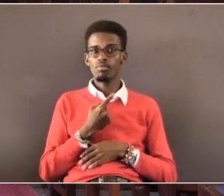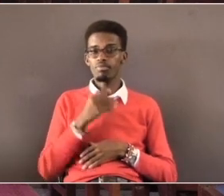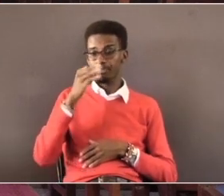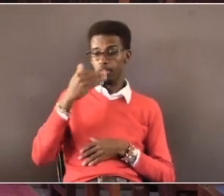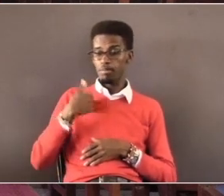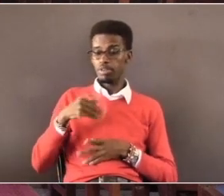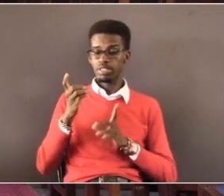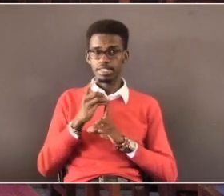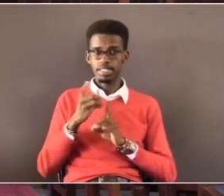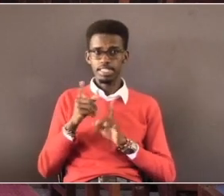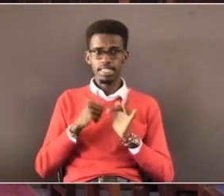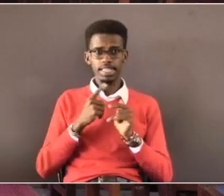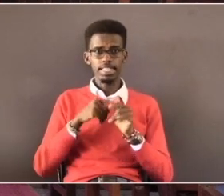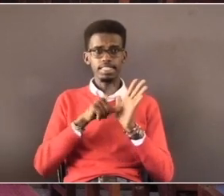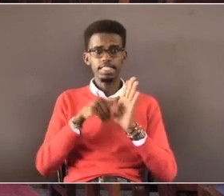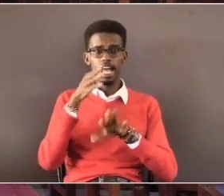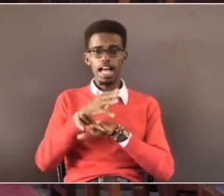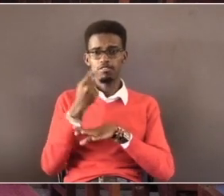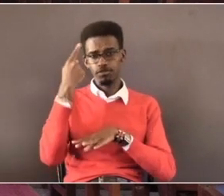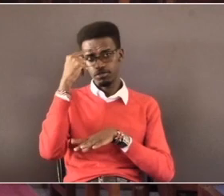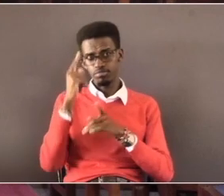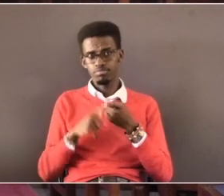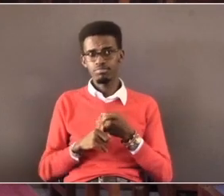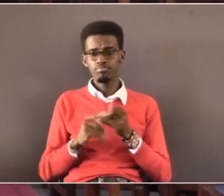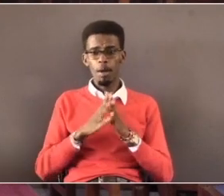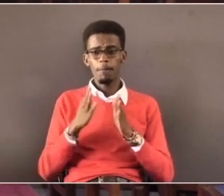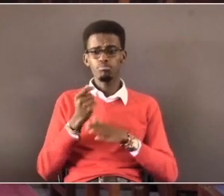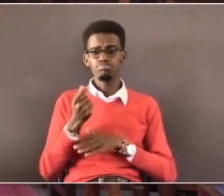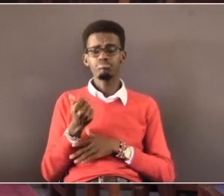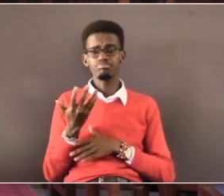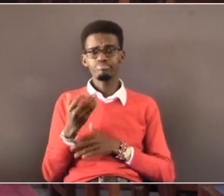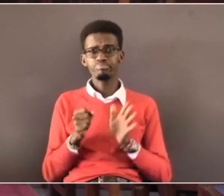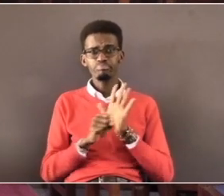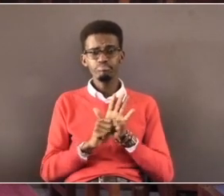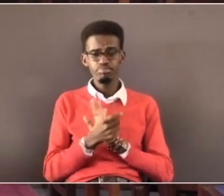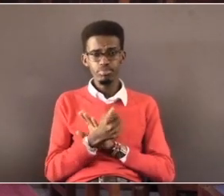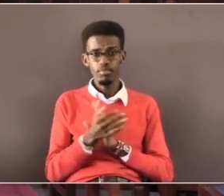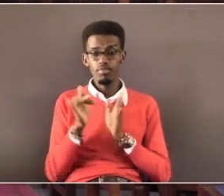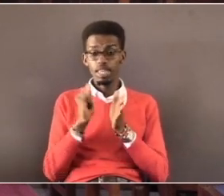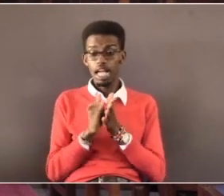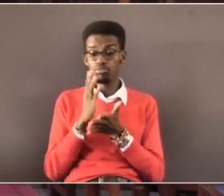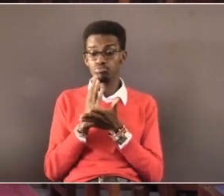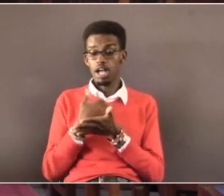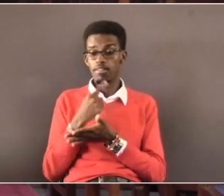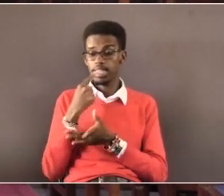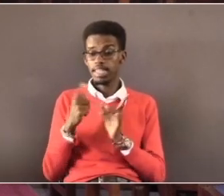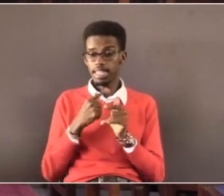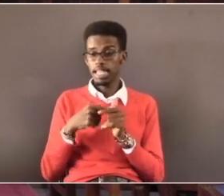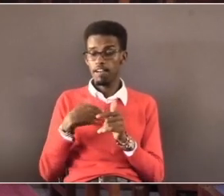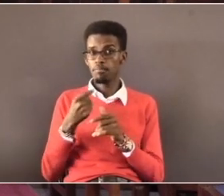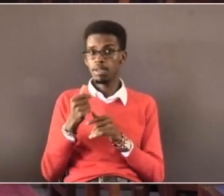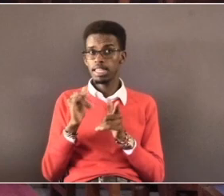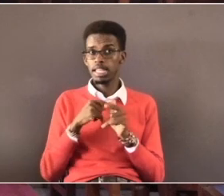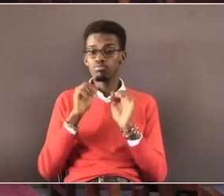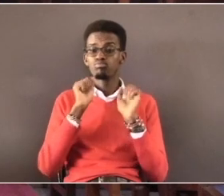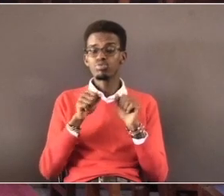the person you're dating suddenly asks for a huge amount of money, Is it that you had stated that that money is